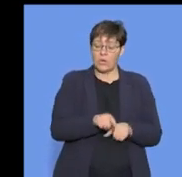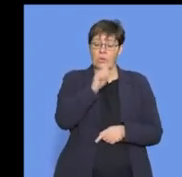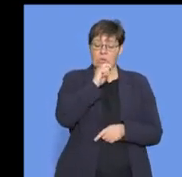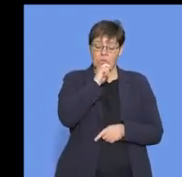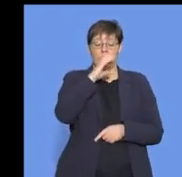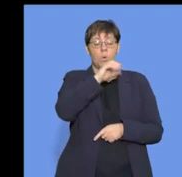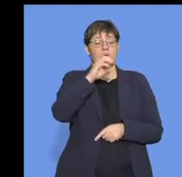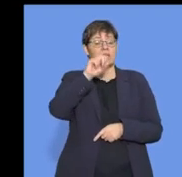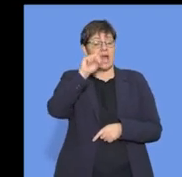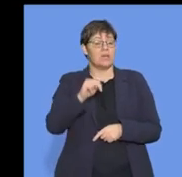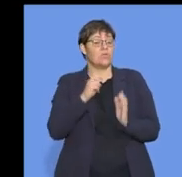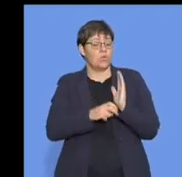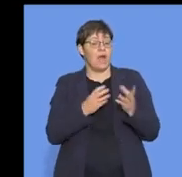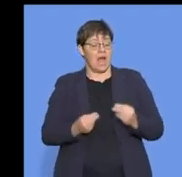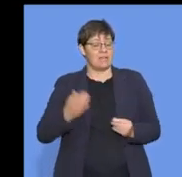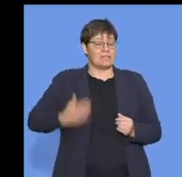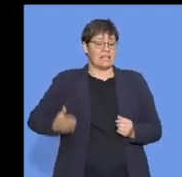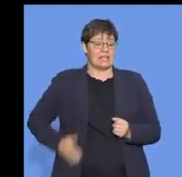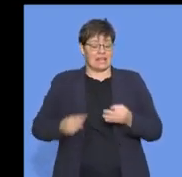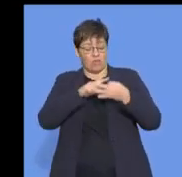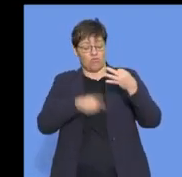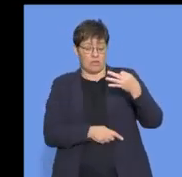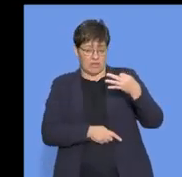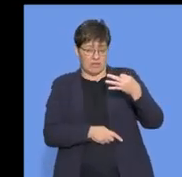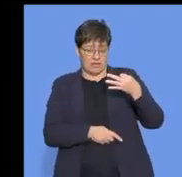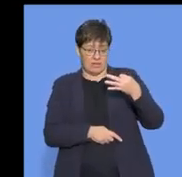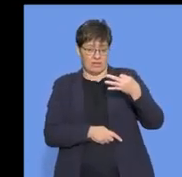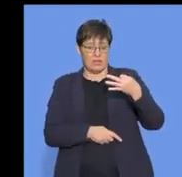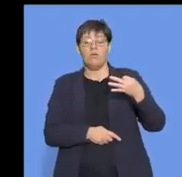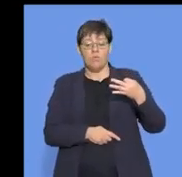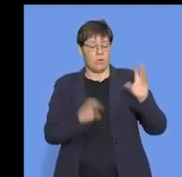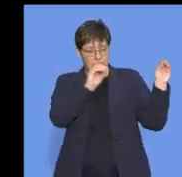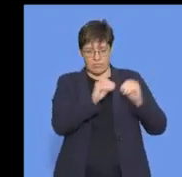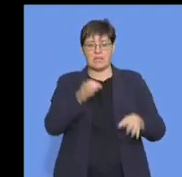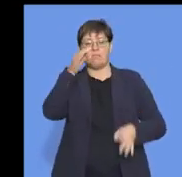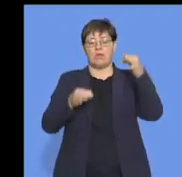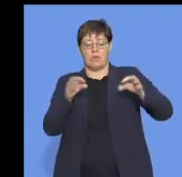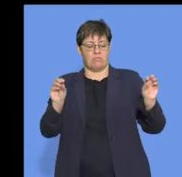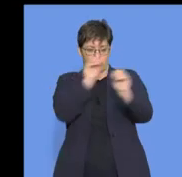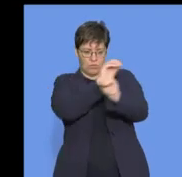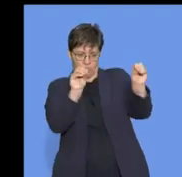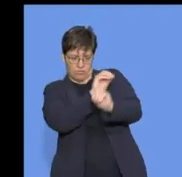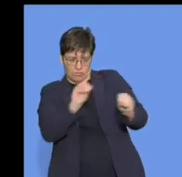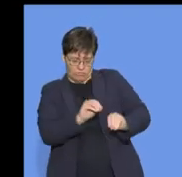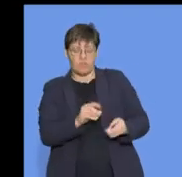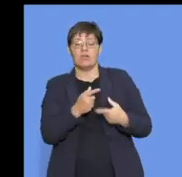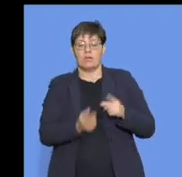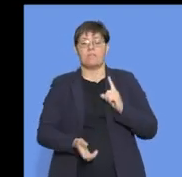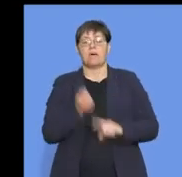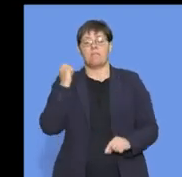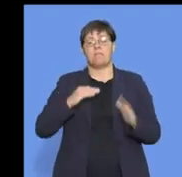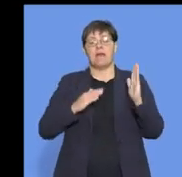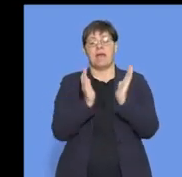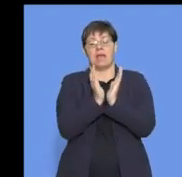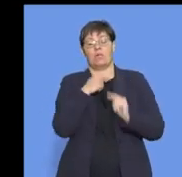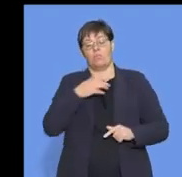Okay, we can also use the cosine rule when we have three sides. All we do then is we just manipulate the formula